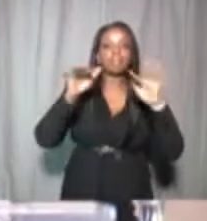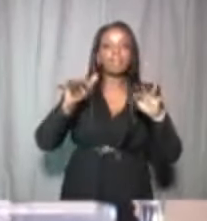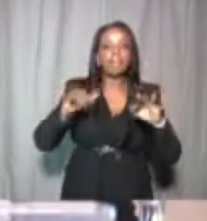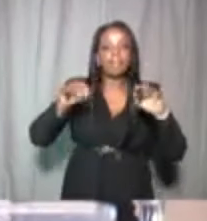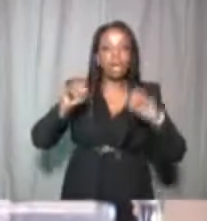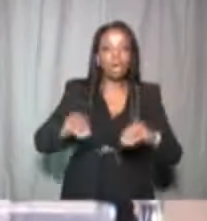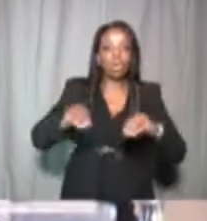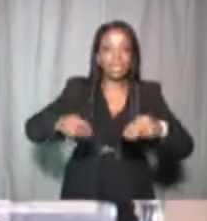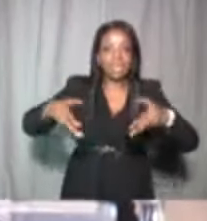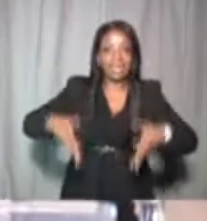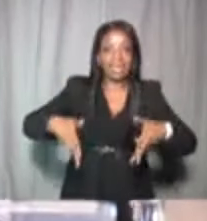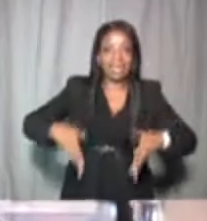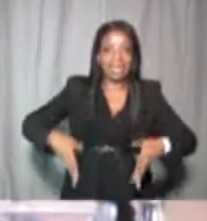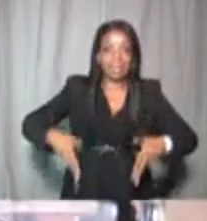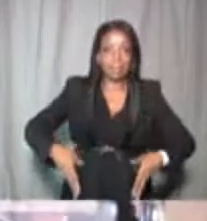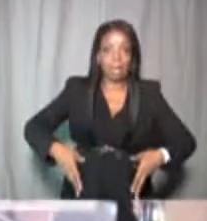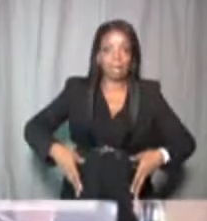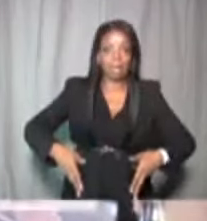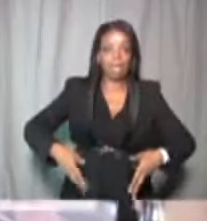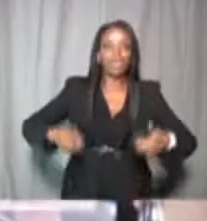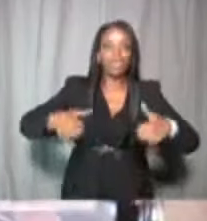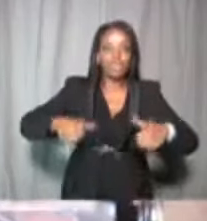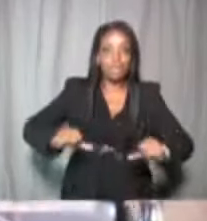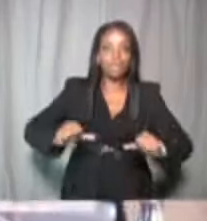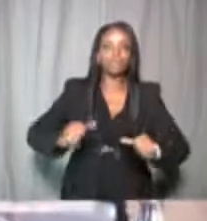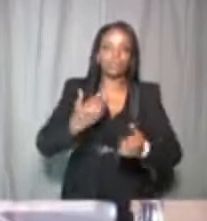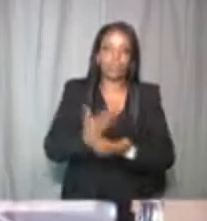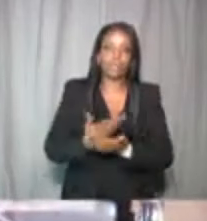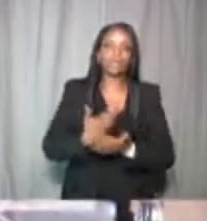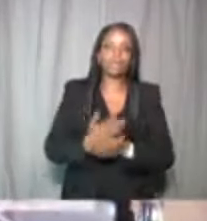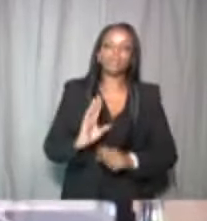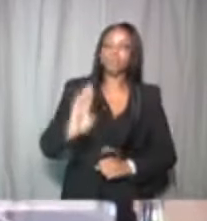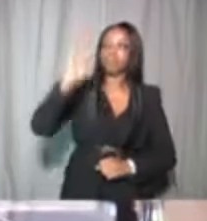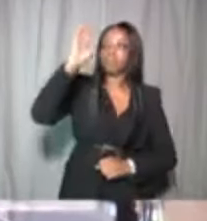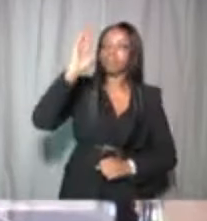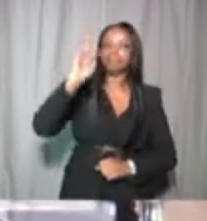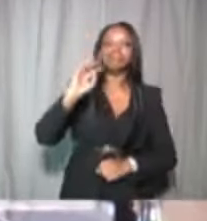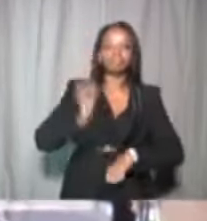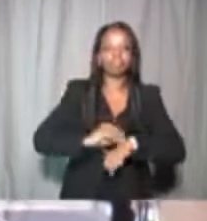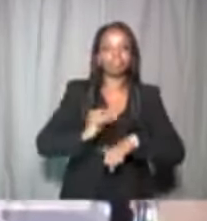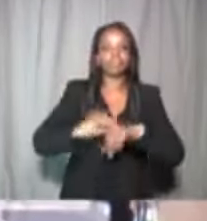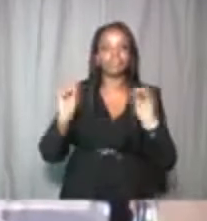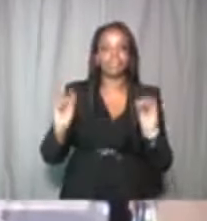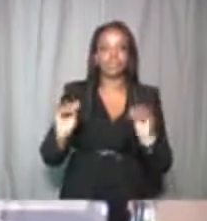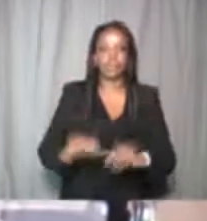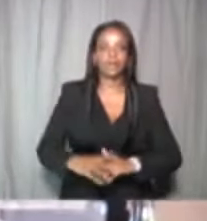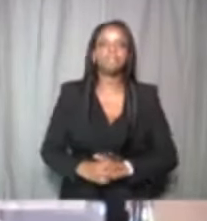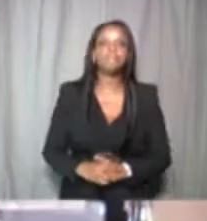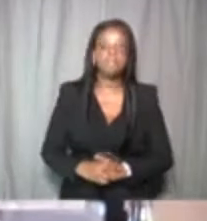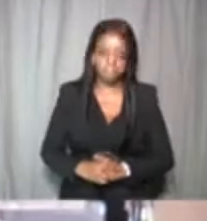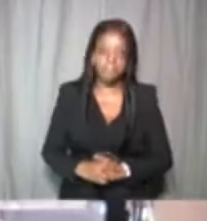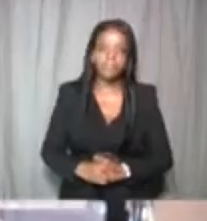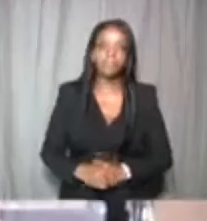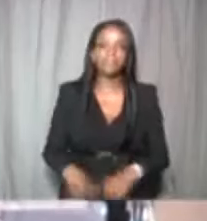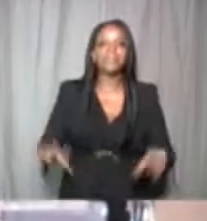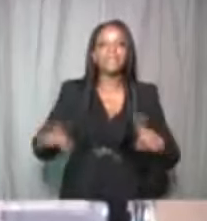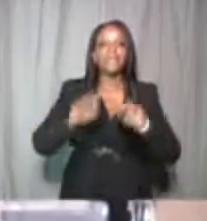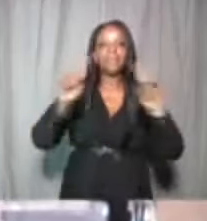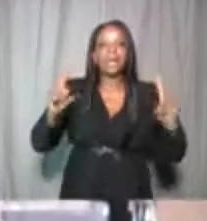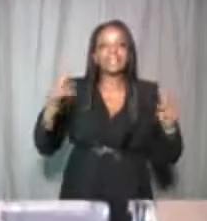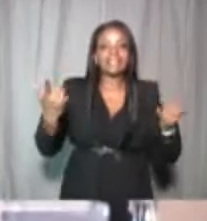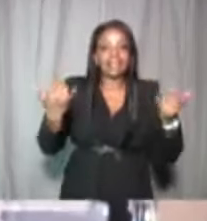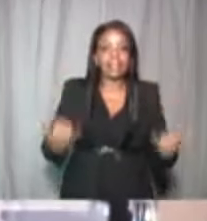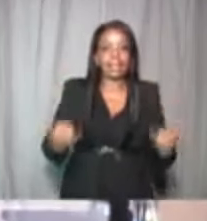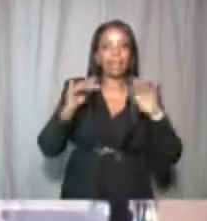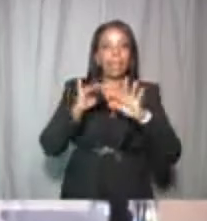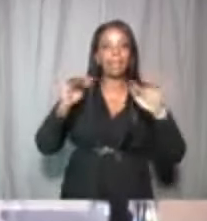perimeter, then you have a right to raise that particular matter. But for now, the people that are in the